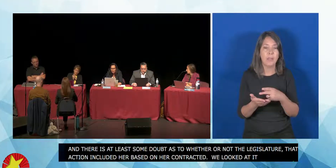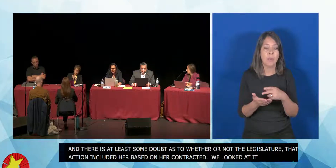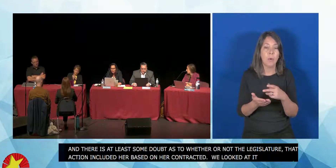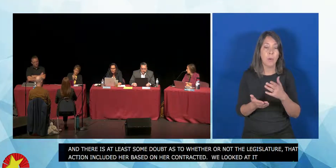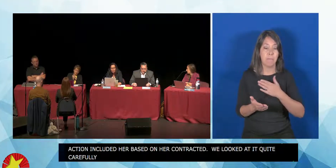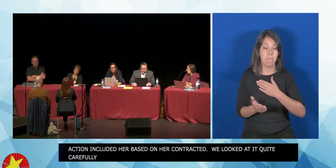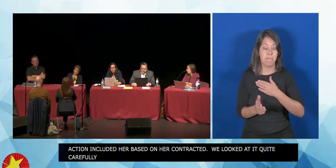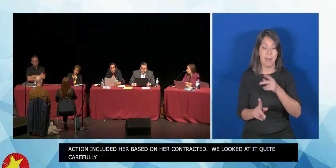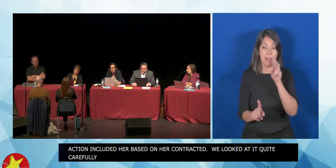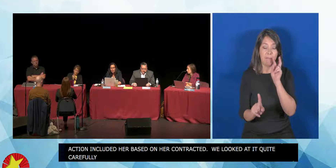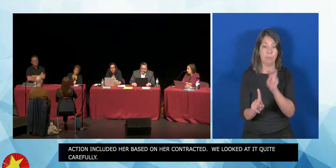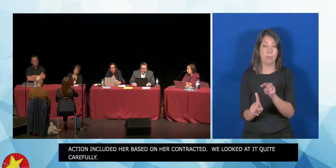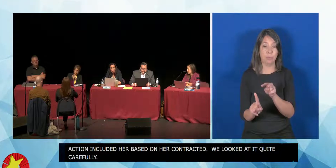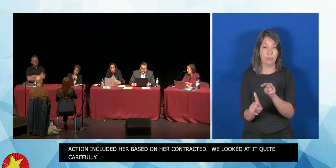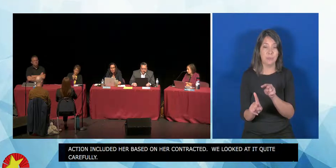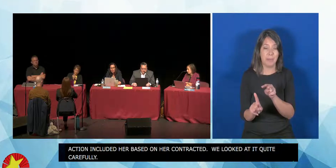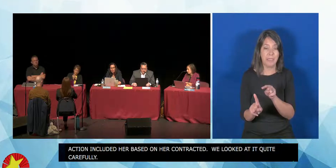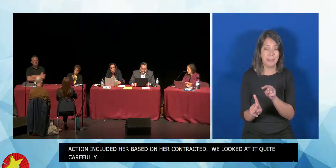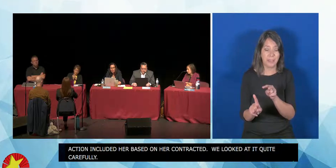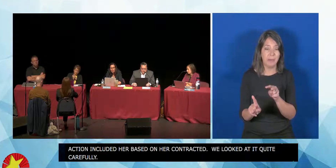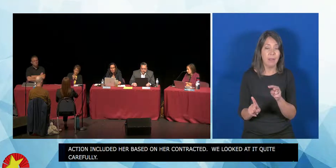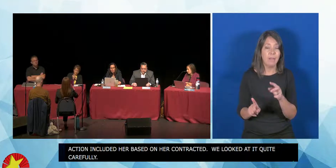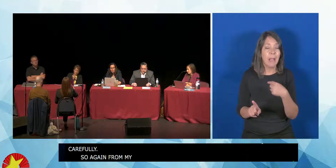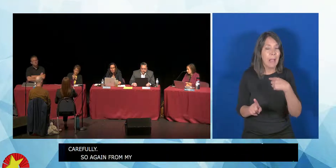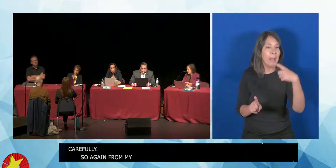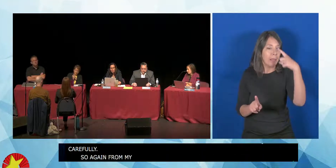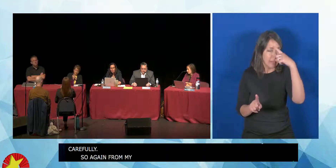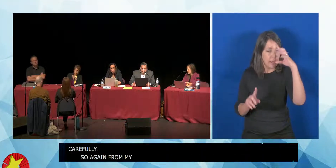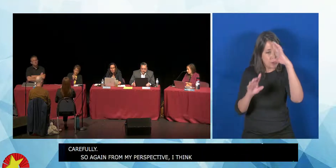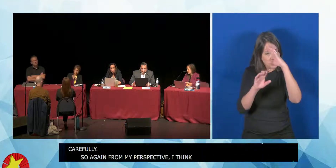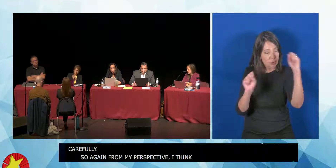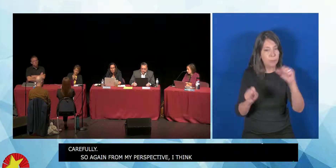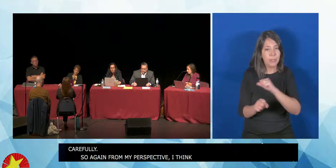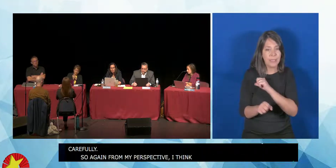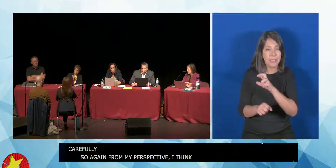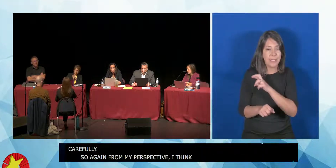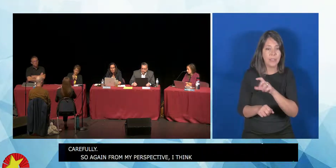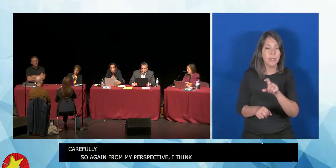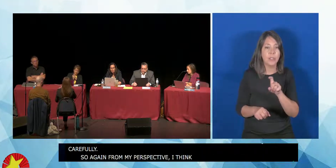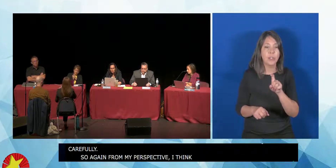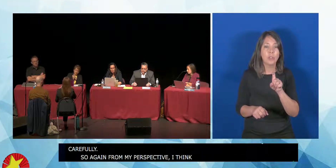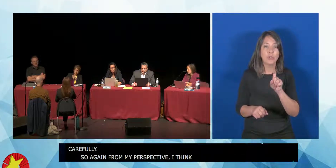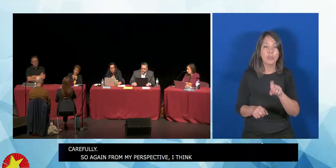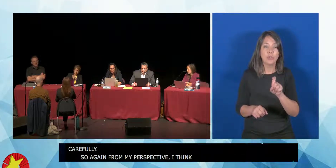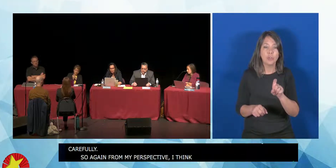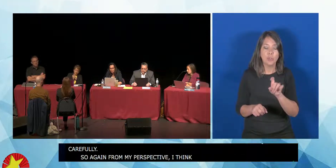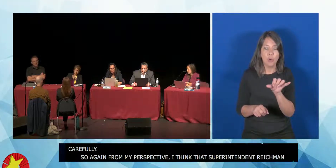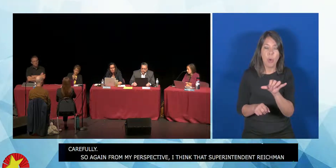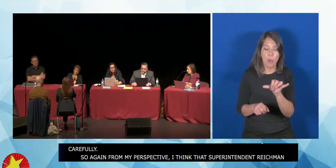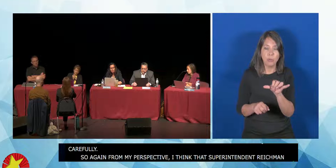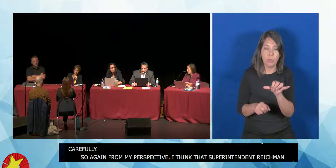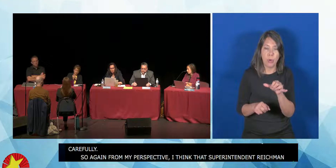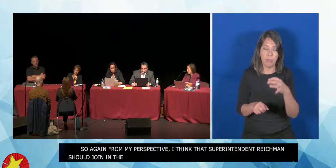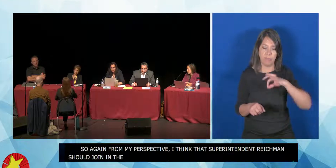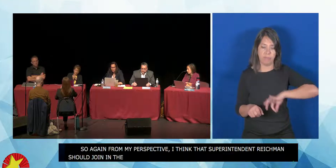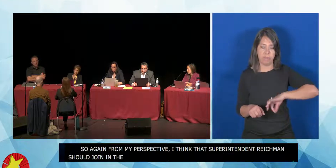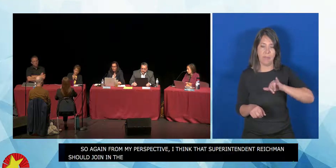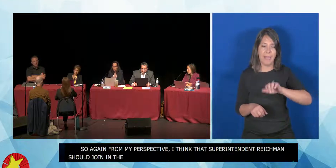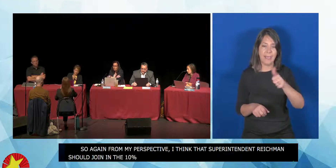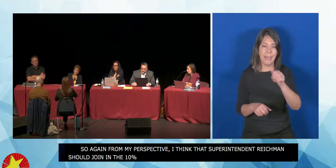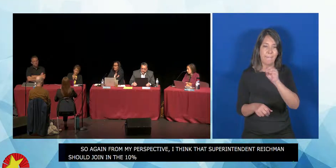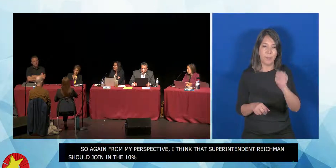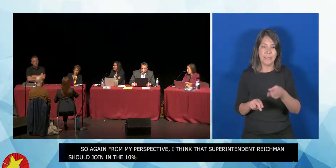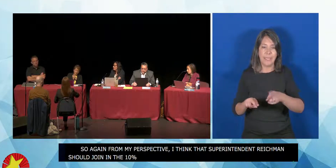my perspective, I think that Superintendent Reichman should join in that 10% increase. I wouldn't want to leave her, at least in my